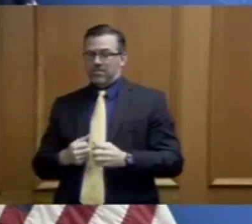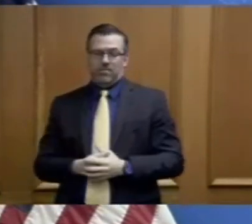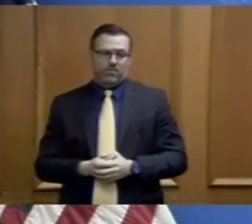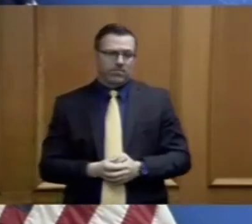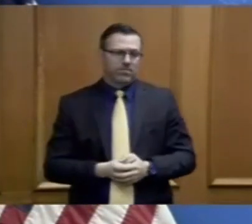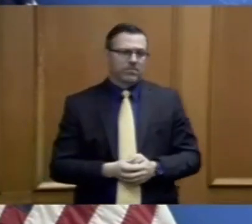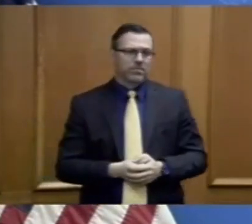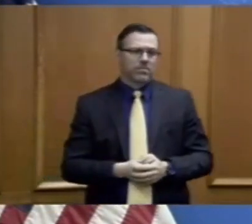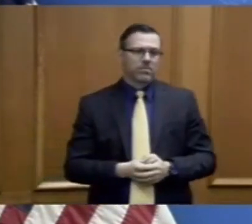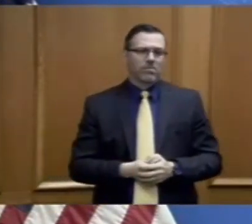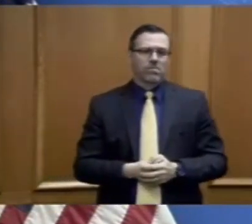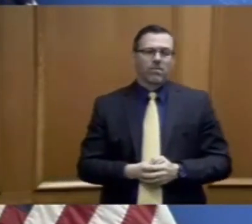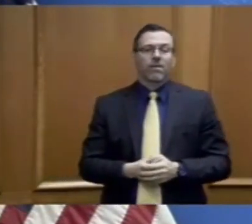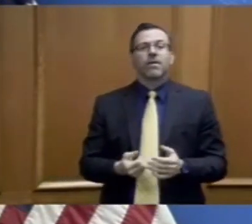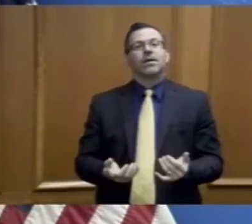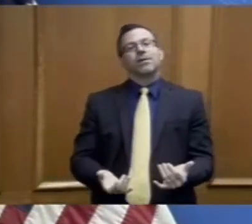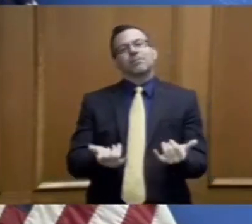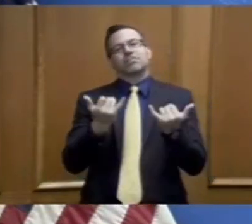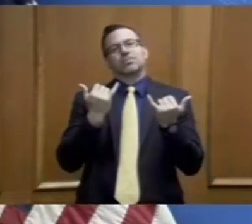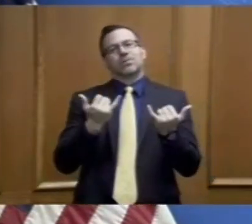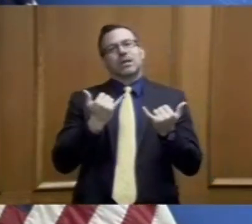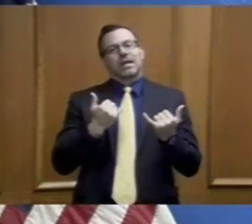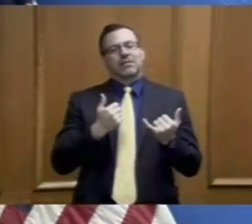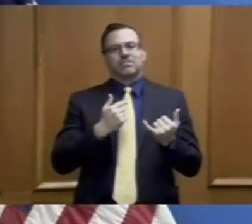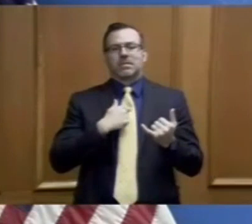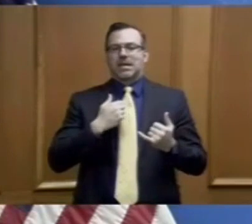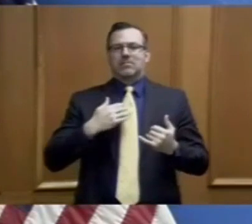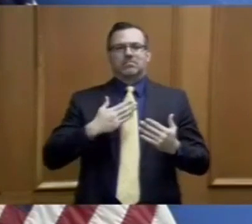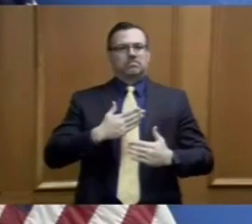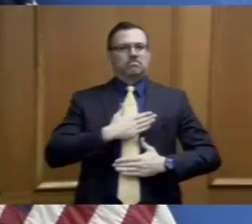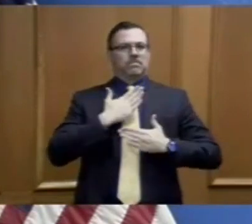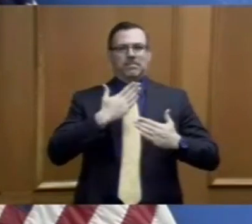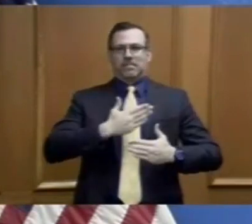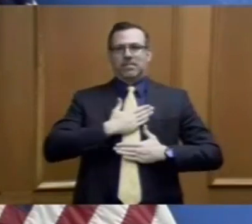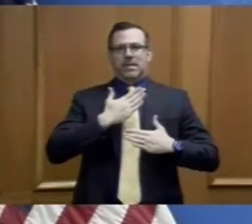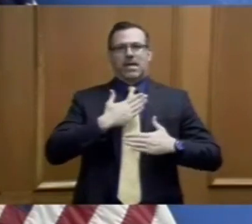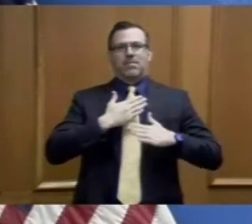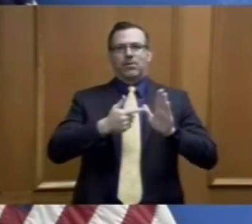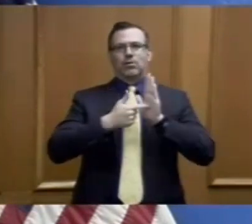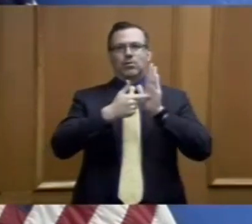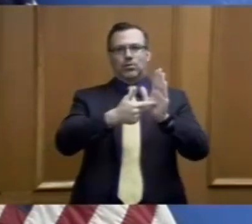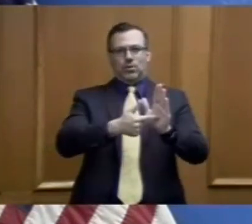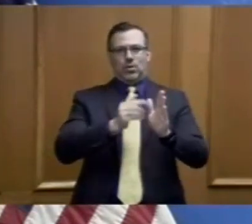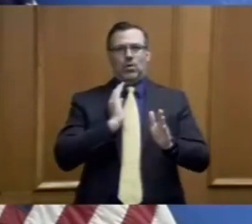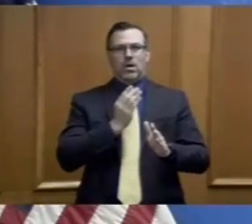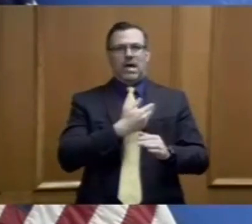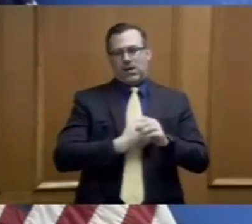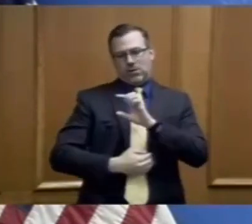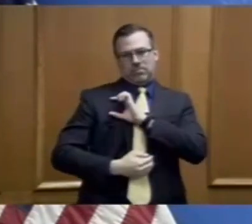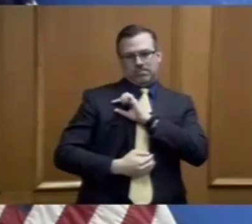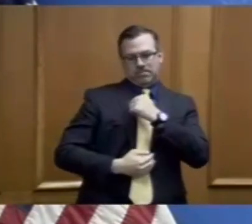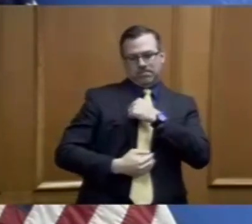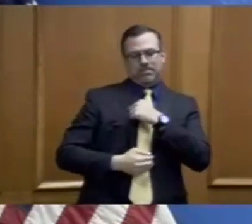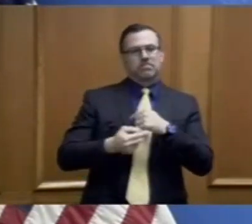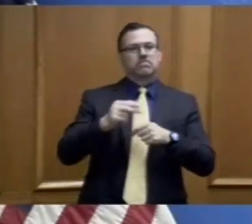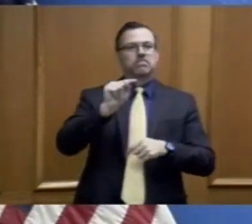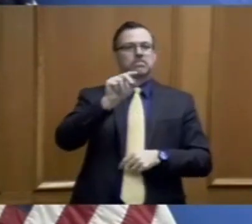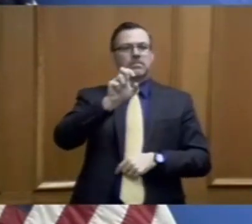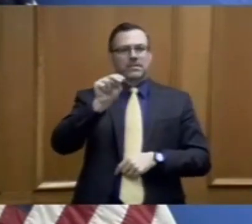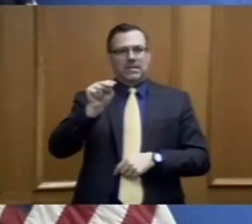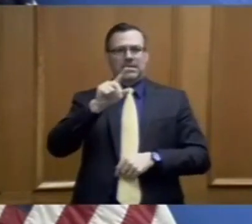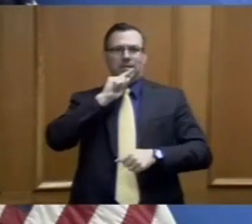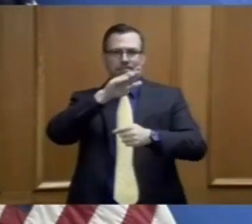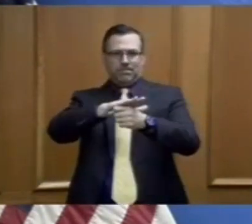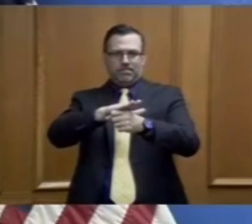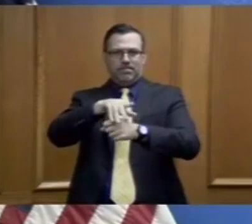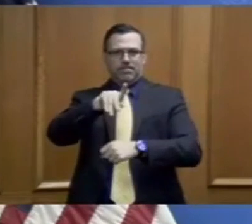Today, we're pleased to share the first look at our Tennessee Pledge with specific guidance for retail